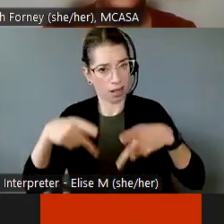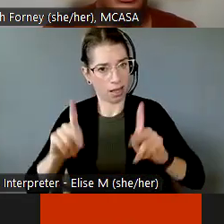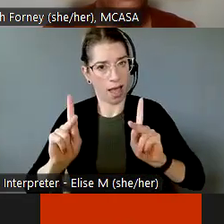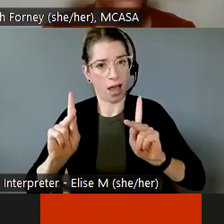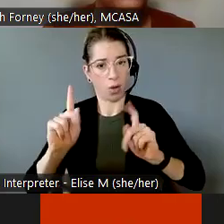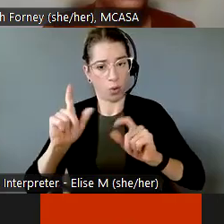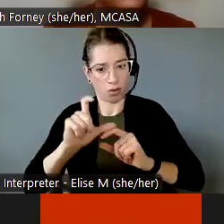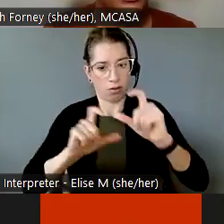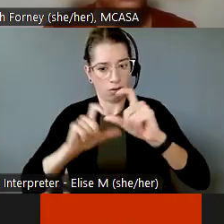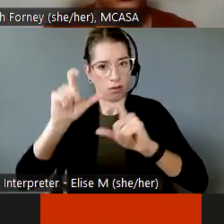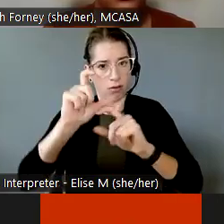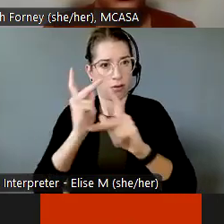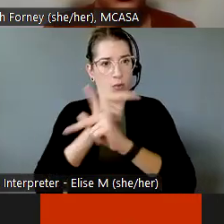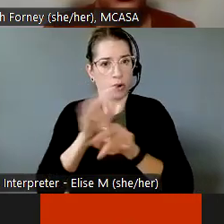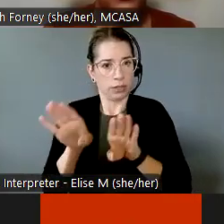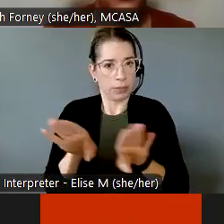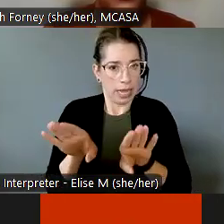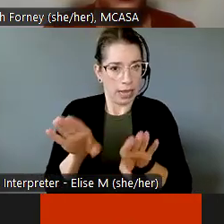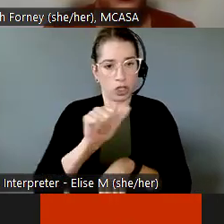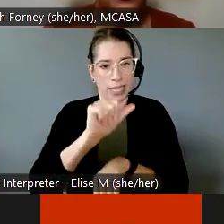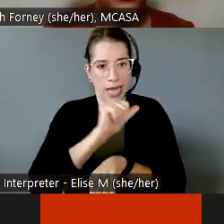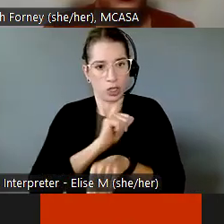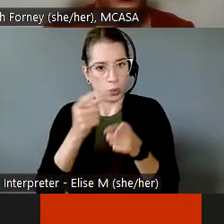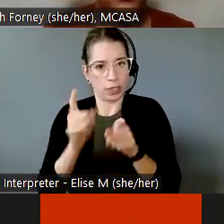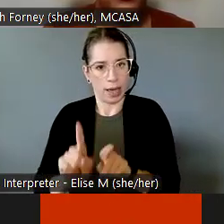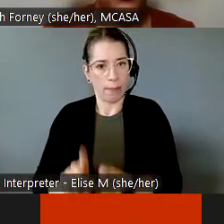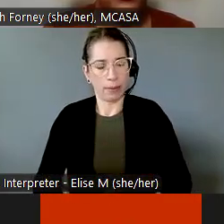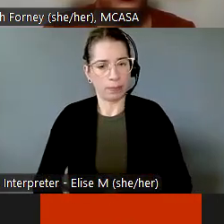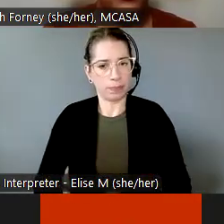harmful behaviors and attitudes.